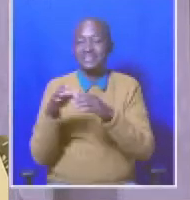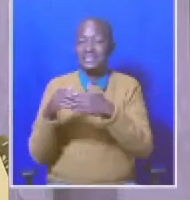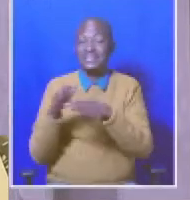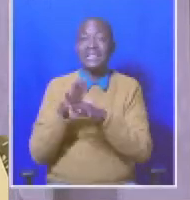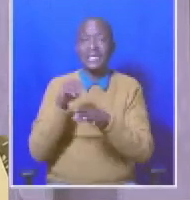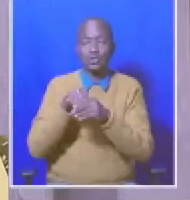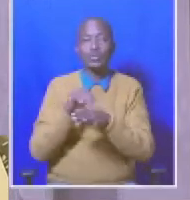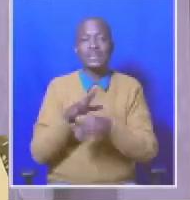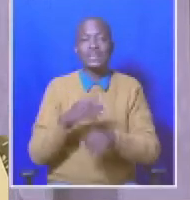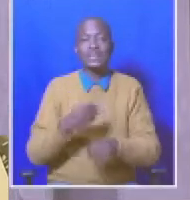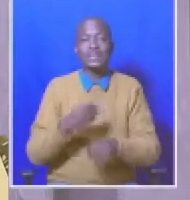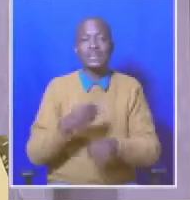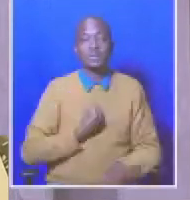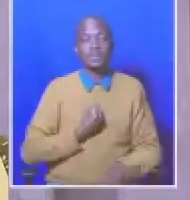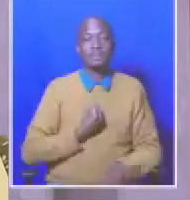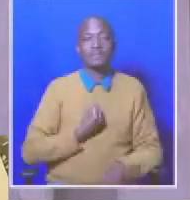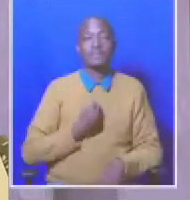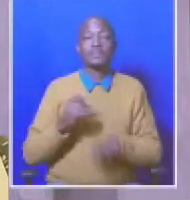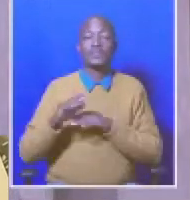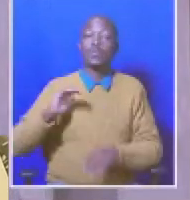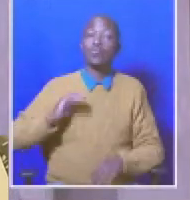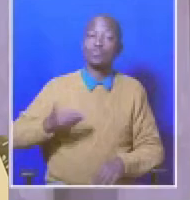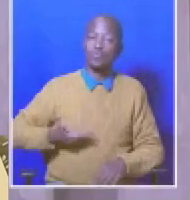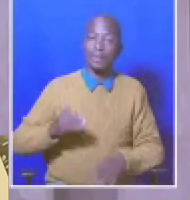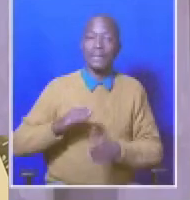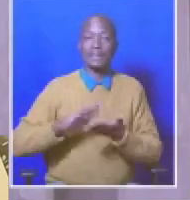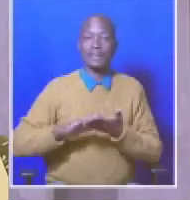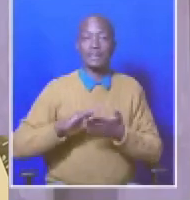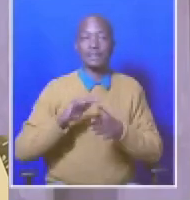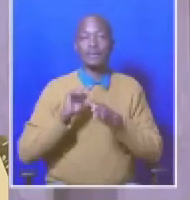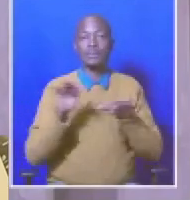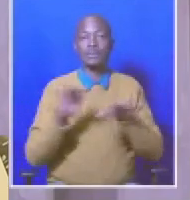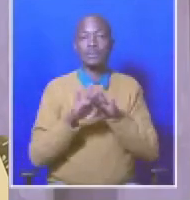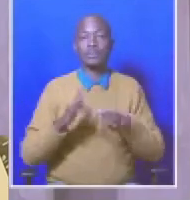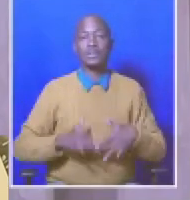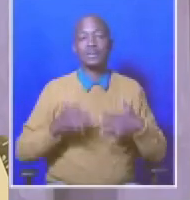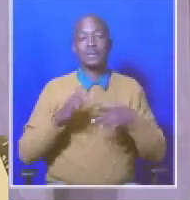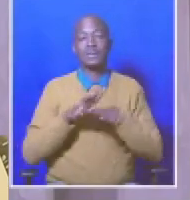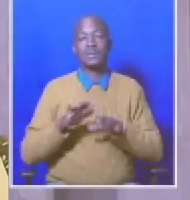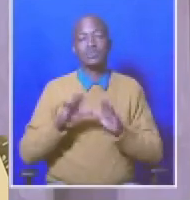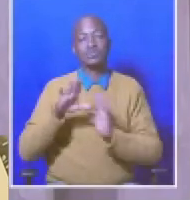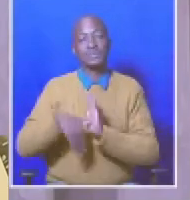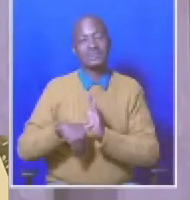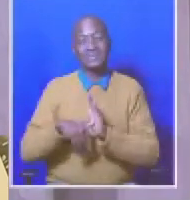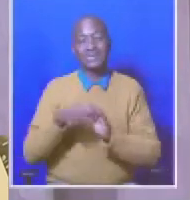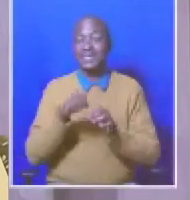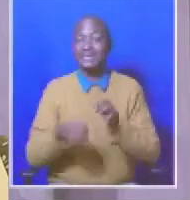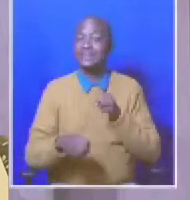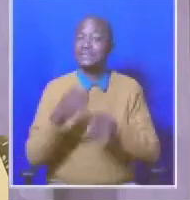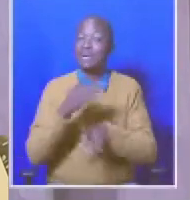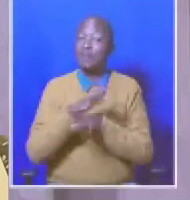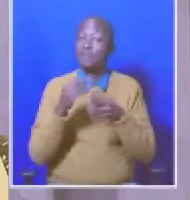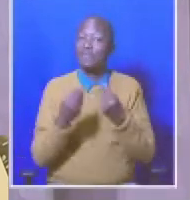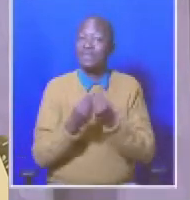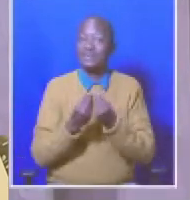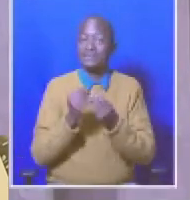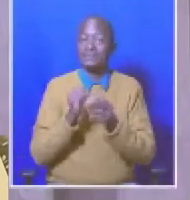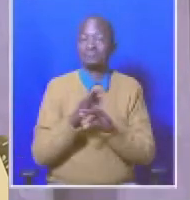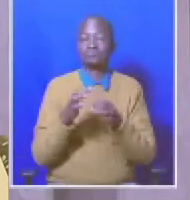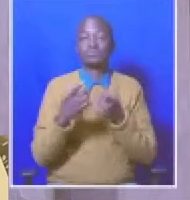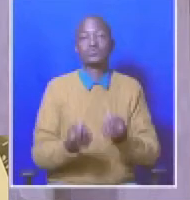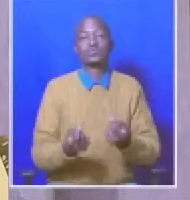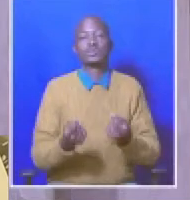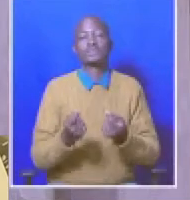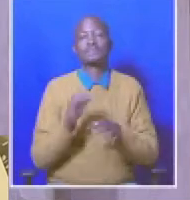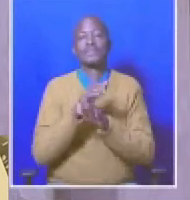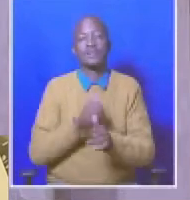youth, women, and people living in disabilities. Some of the things that we will be doing is